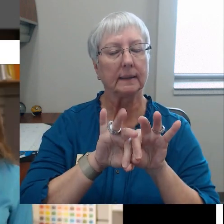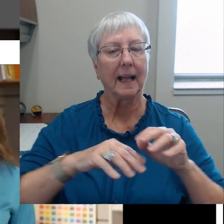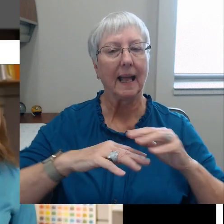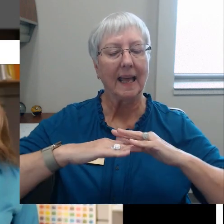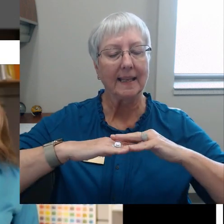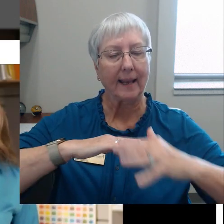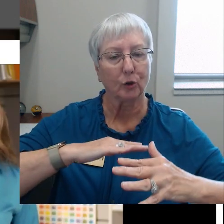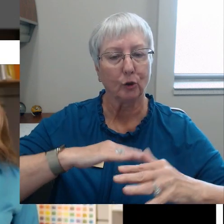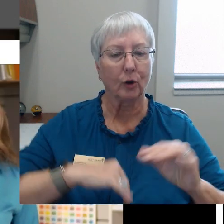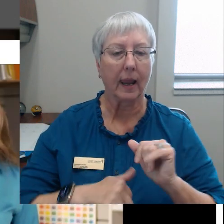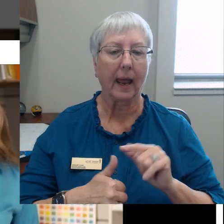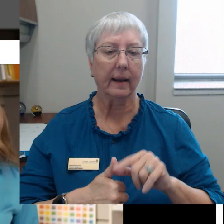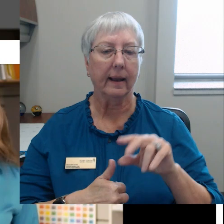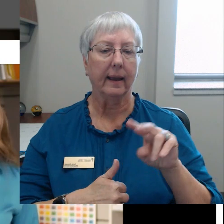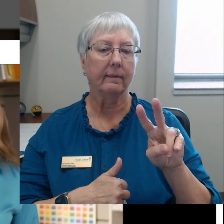like value,